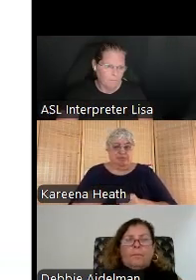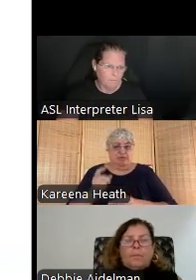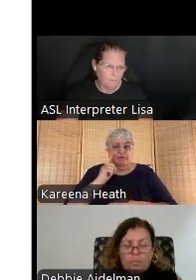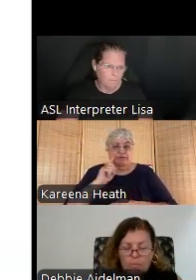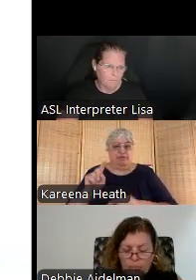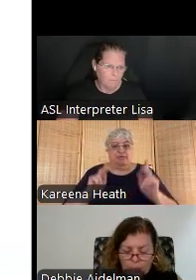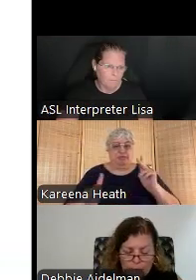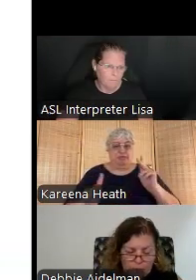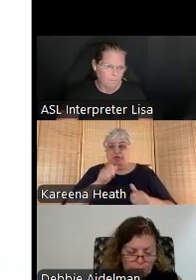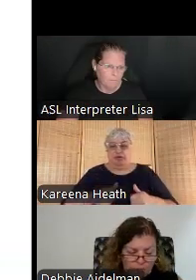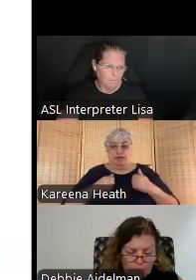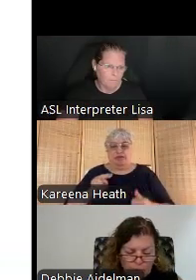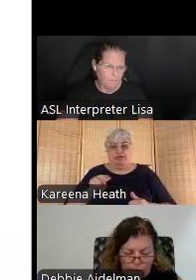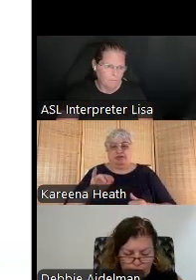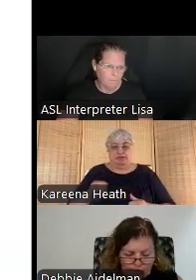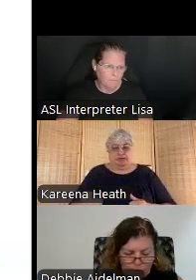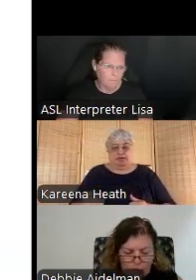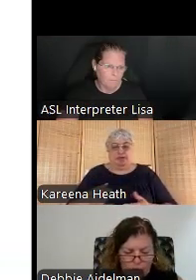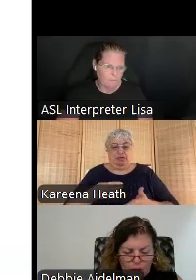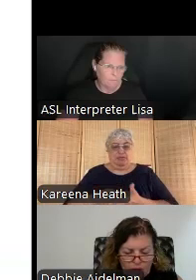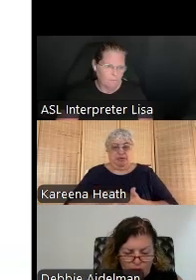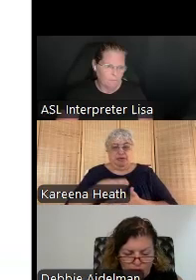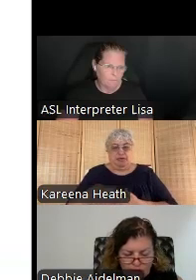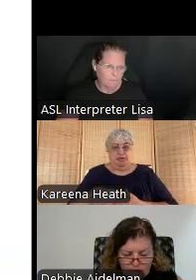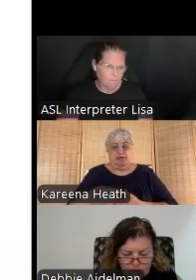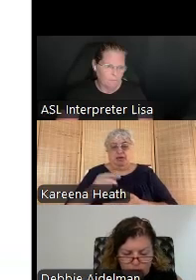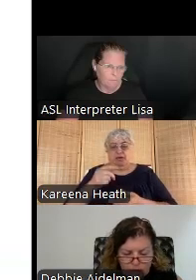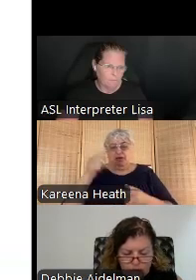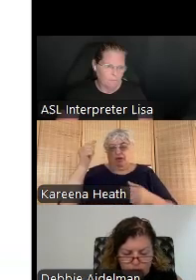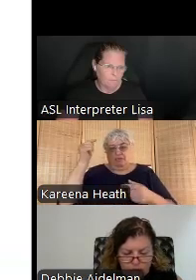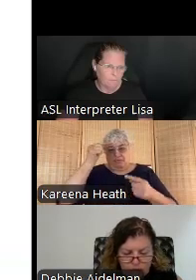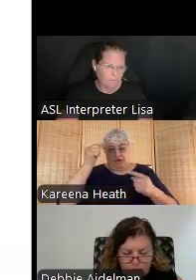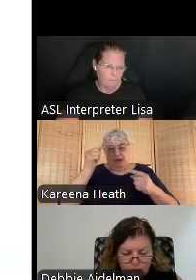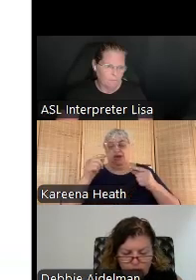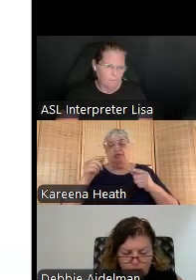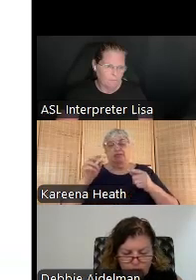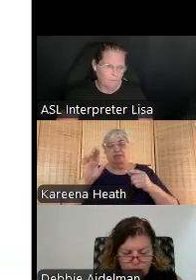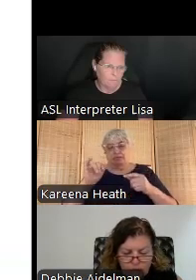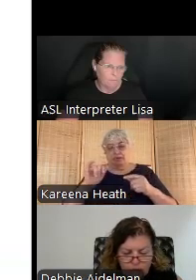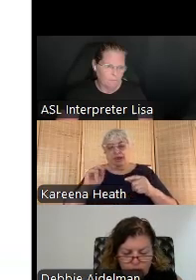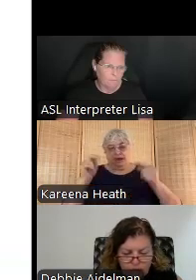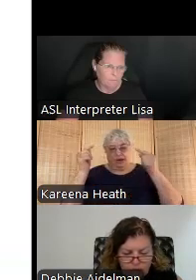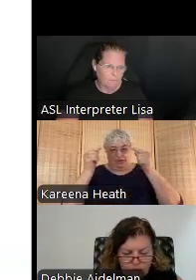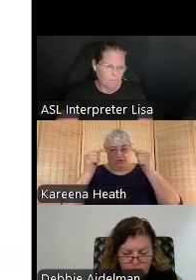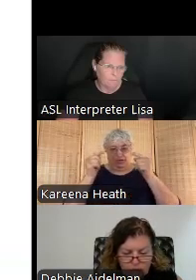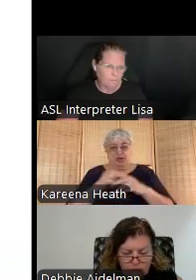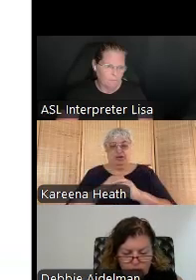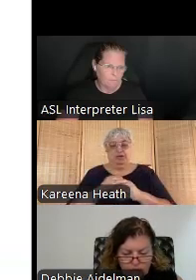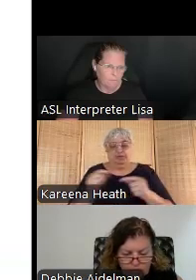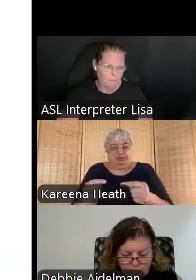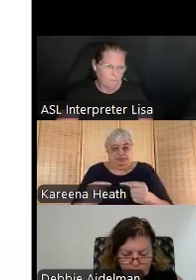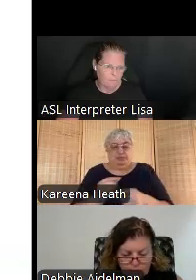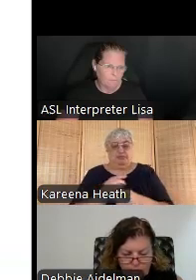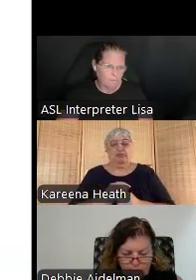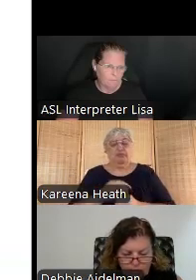Jersey residents with TBI to purchase brain injury related services and supports that they need. I